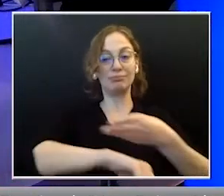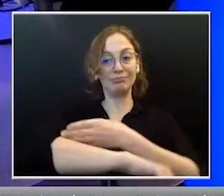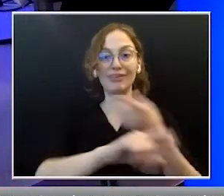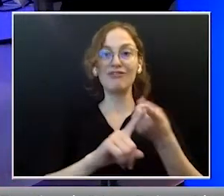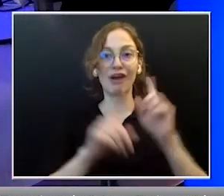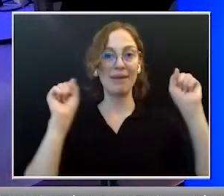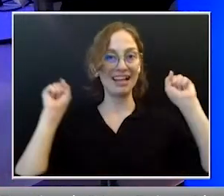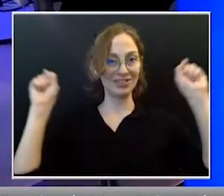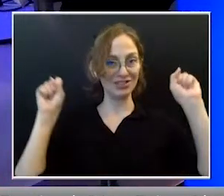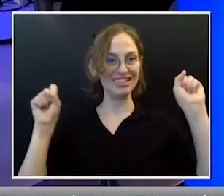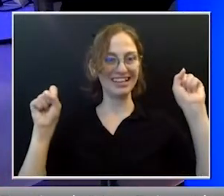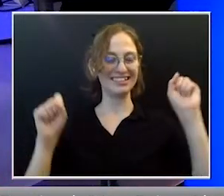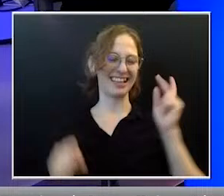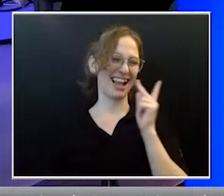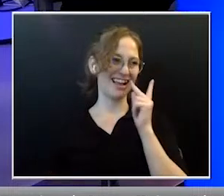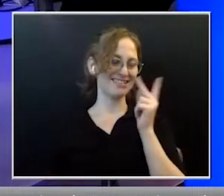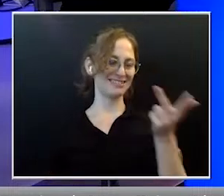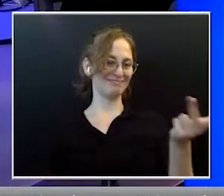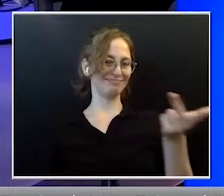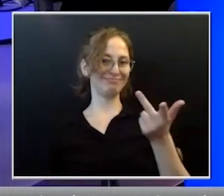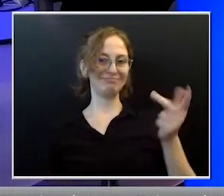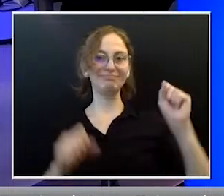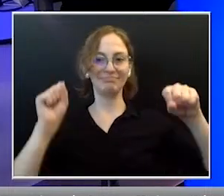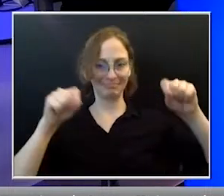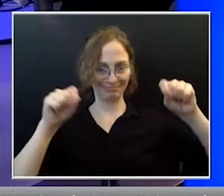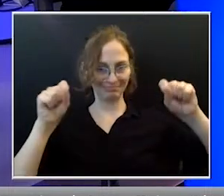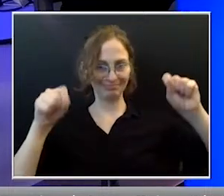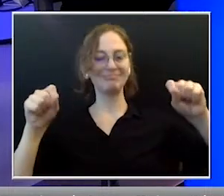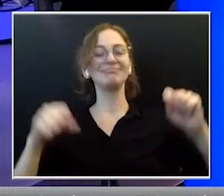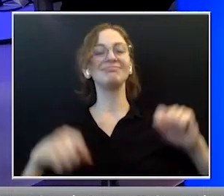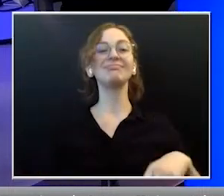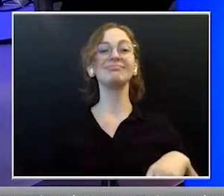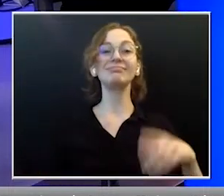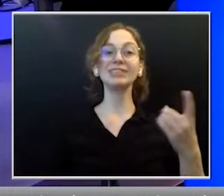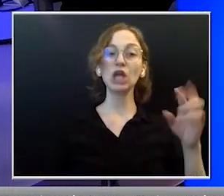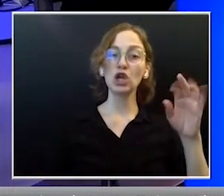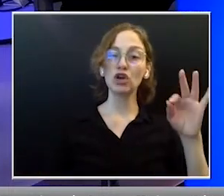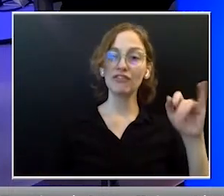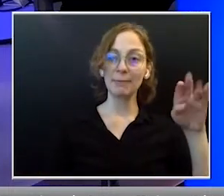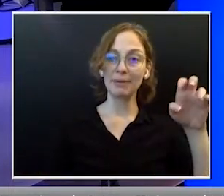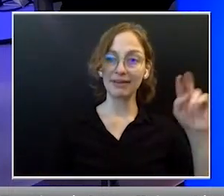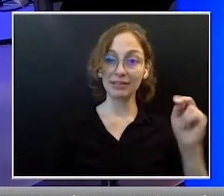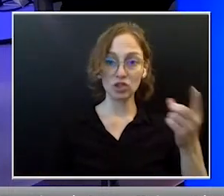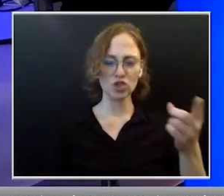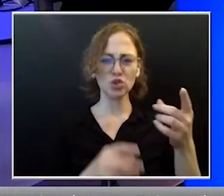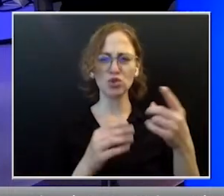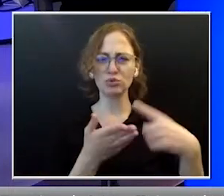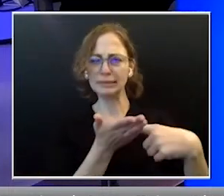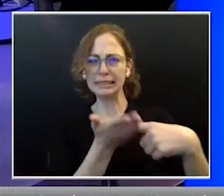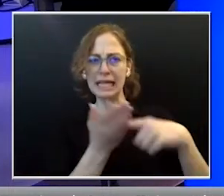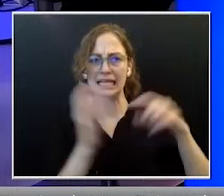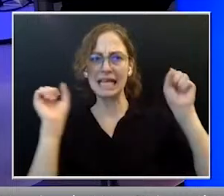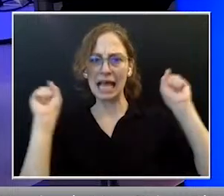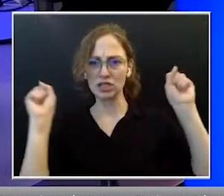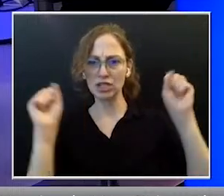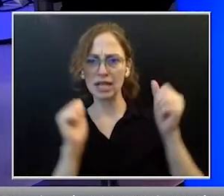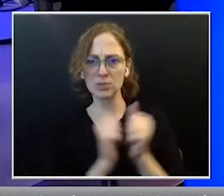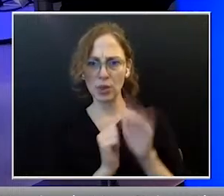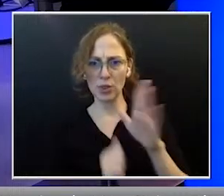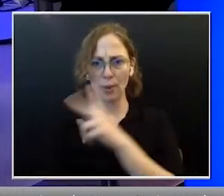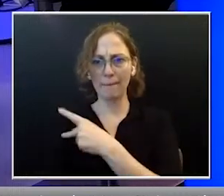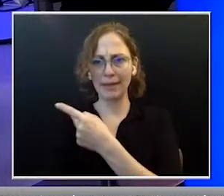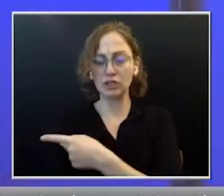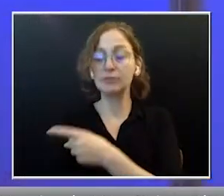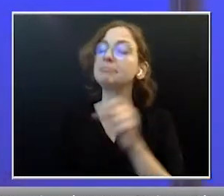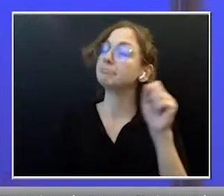heads, yes. Dr. Fabian, I want to start with you. Do you discuss exercise with your cancer patients? I do. And what do you tell